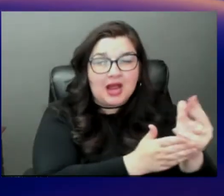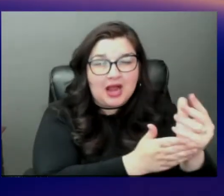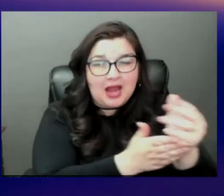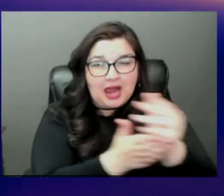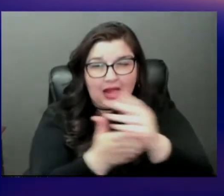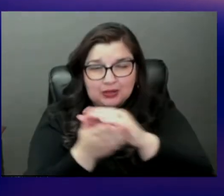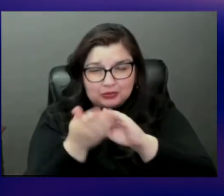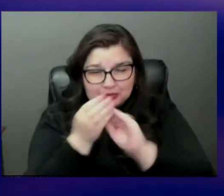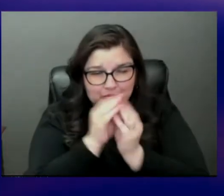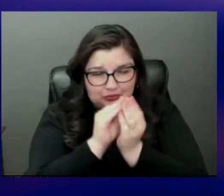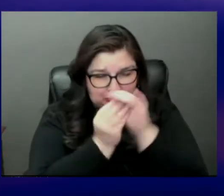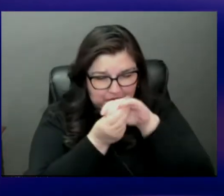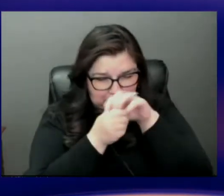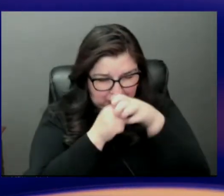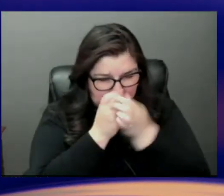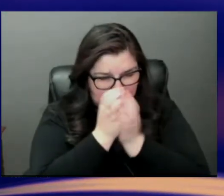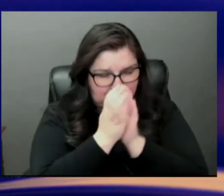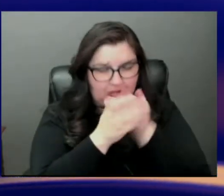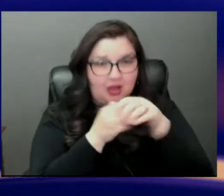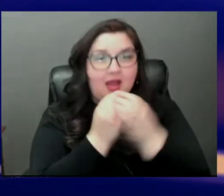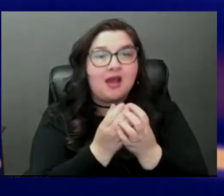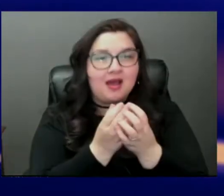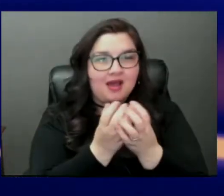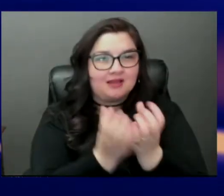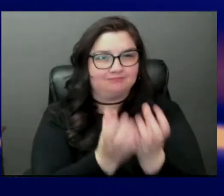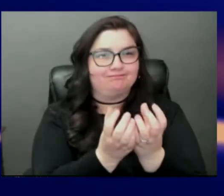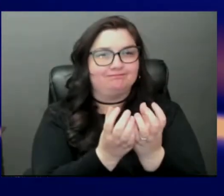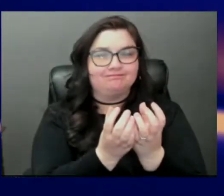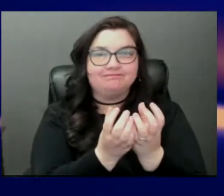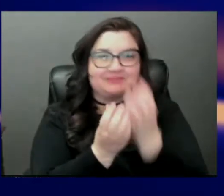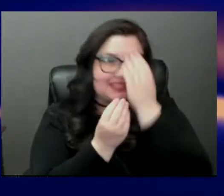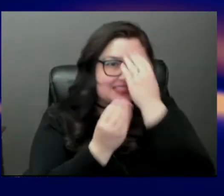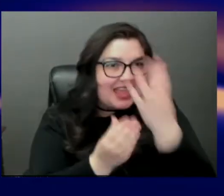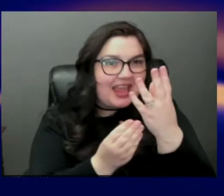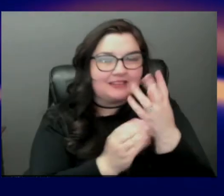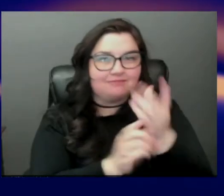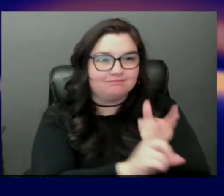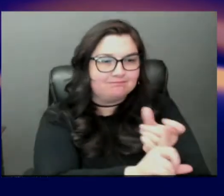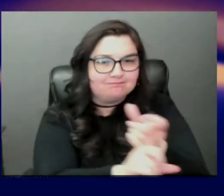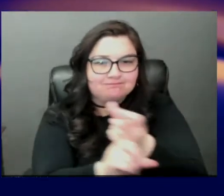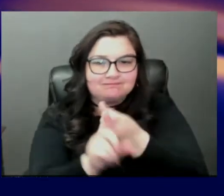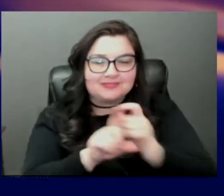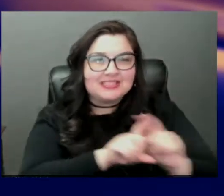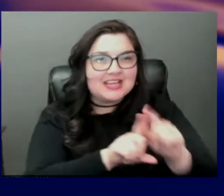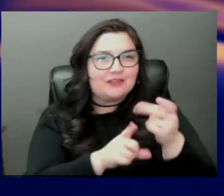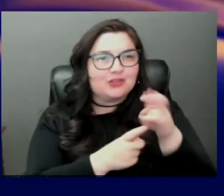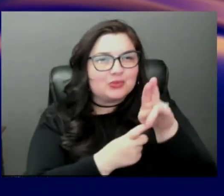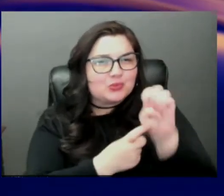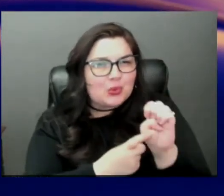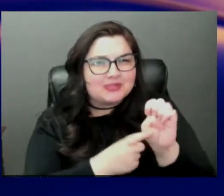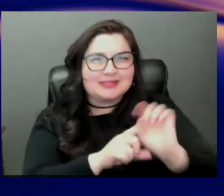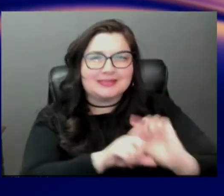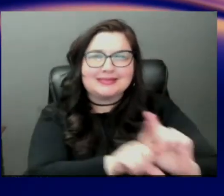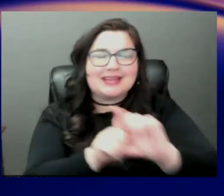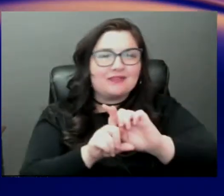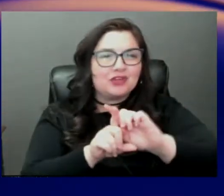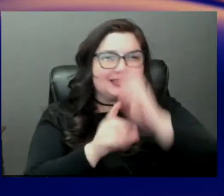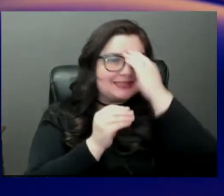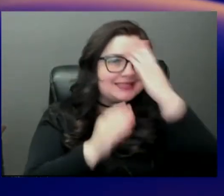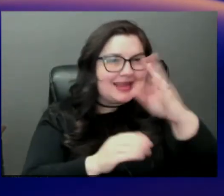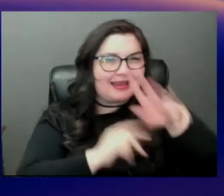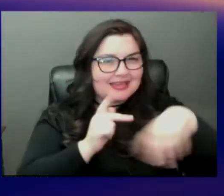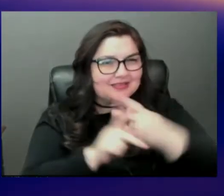fusing together data from these different sources, these different data types, to create a fully